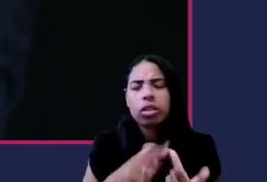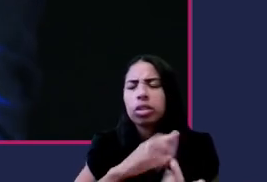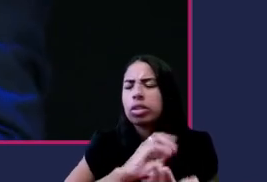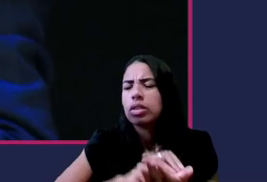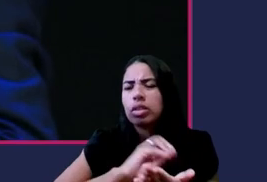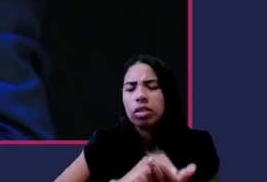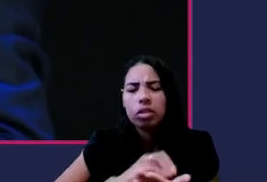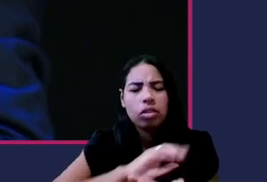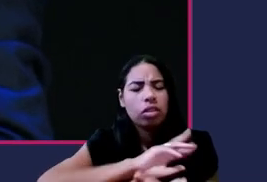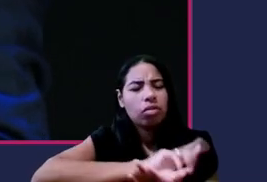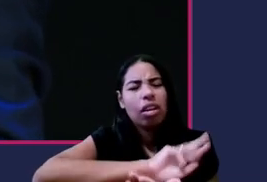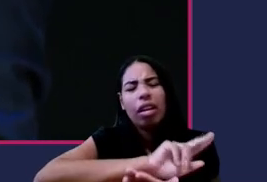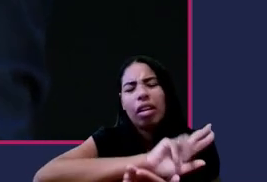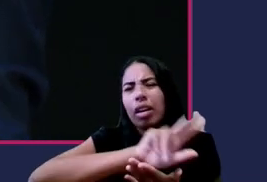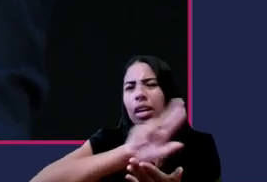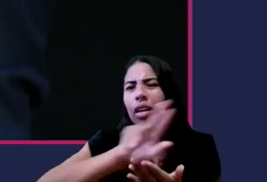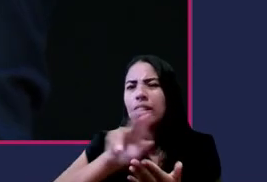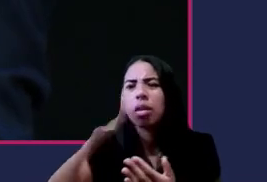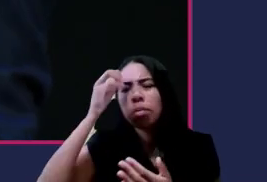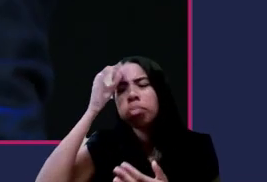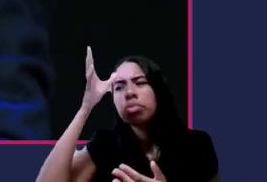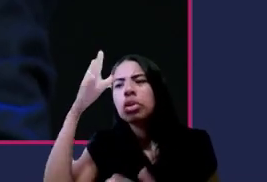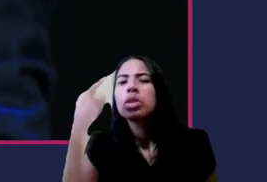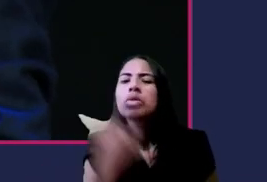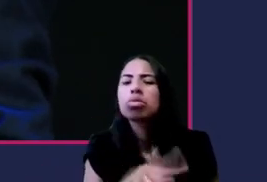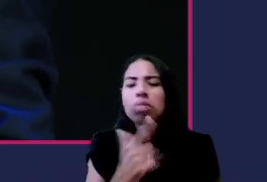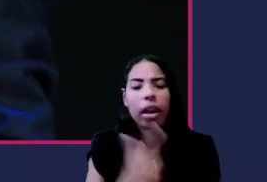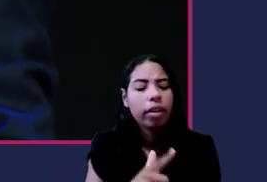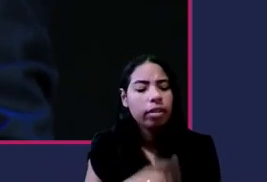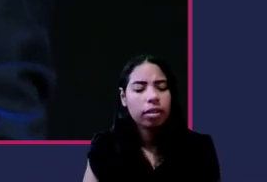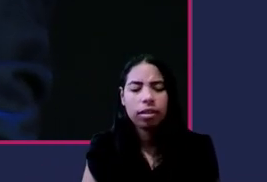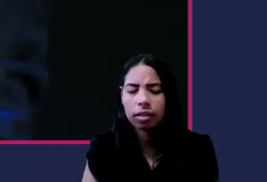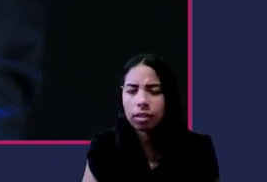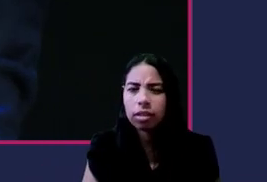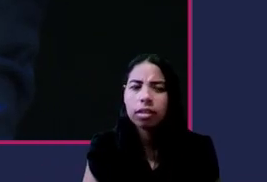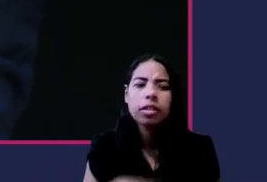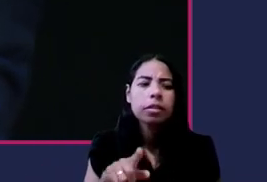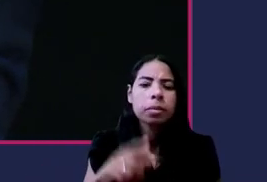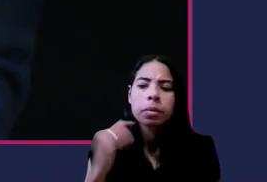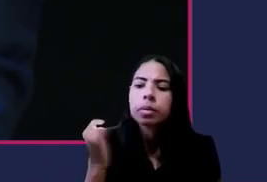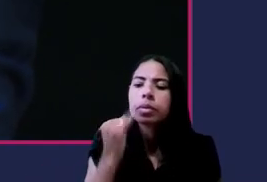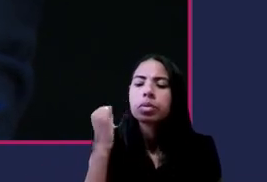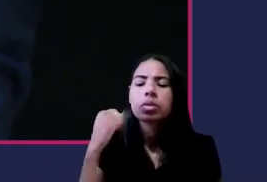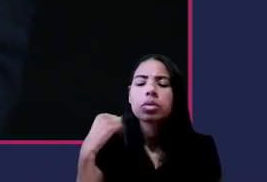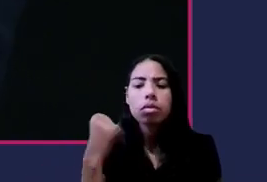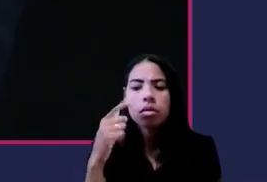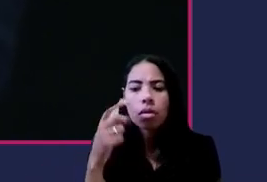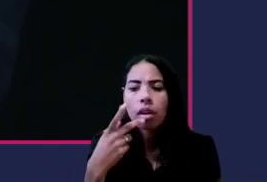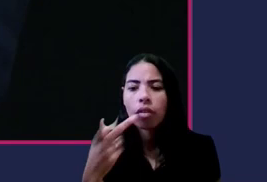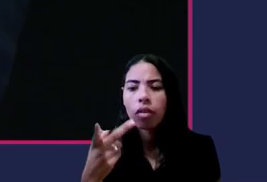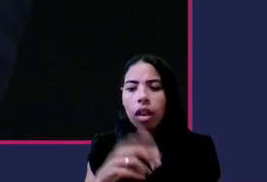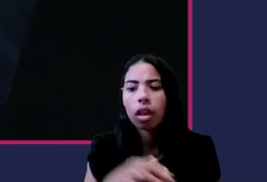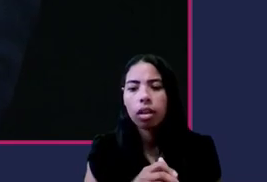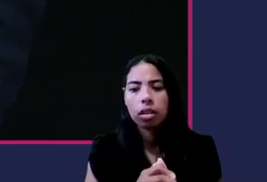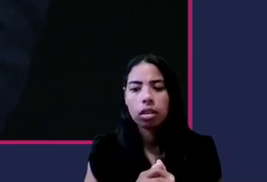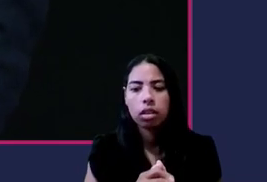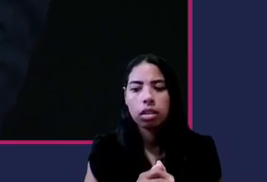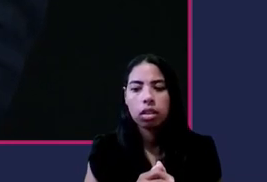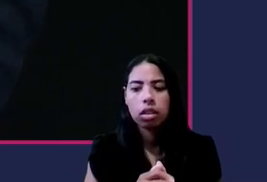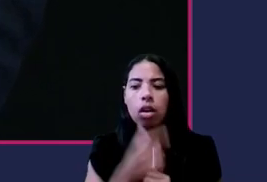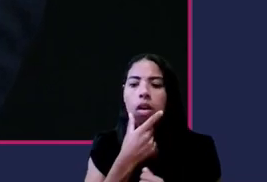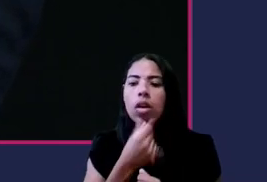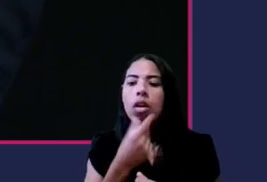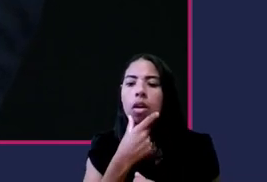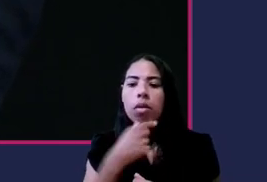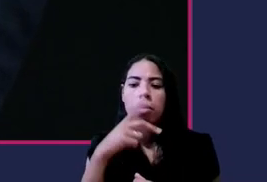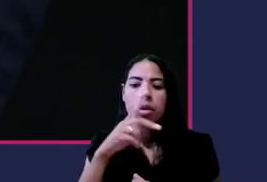not finding hospitals to work for. And it's important to mention that.